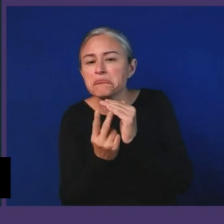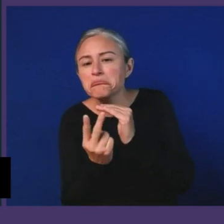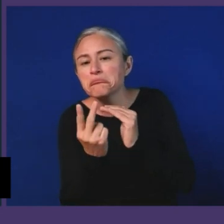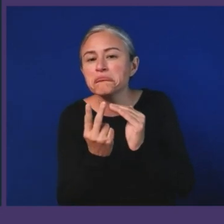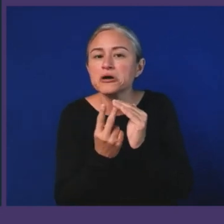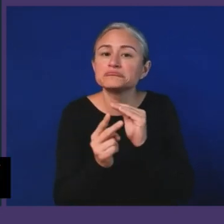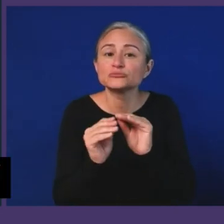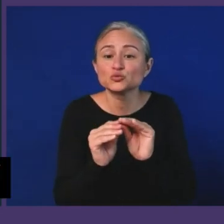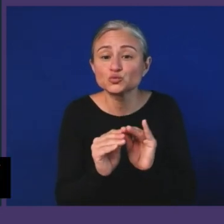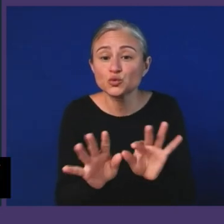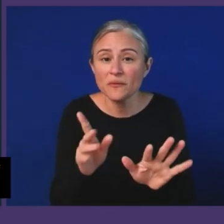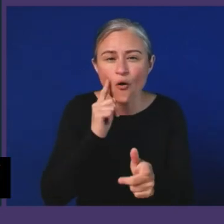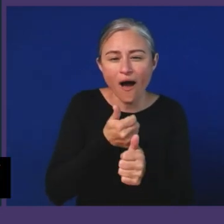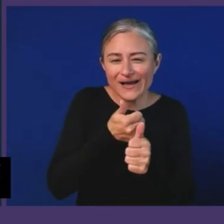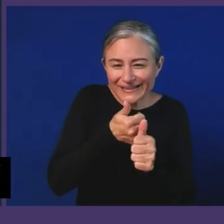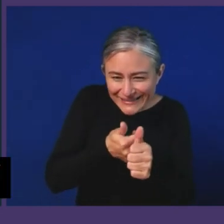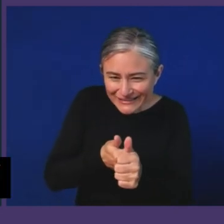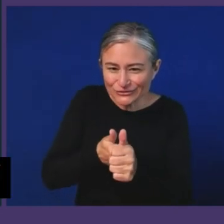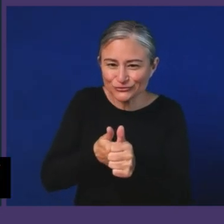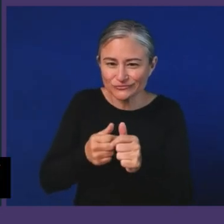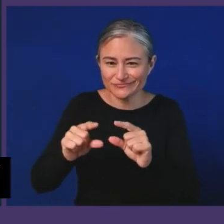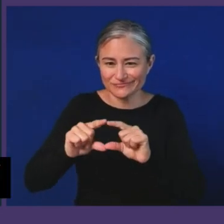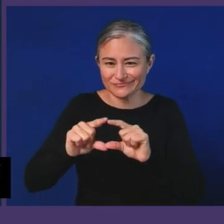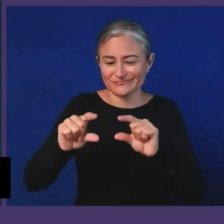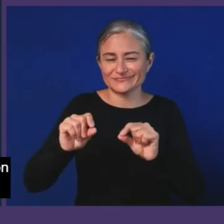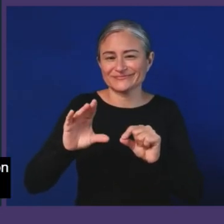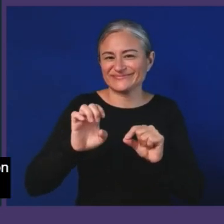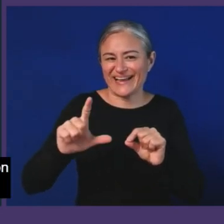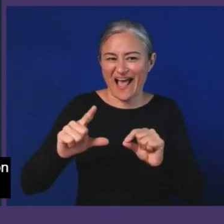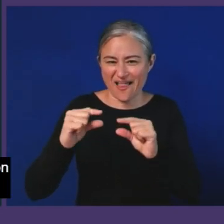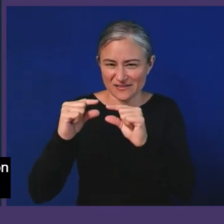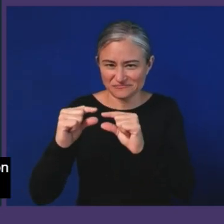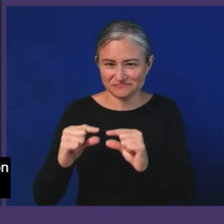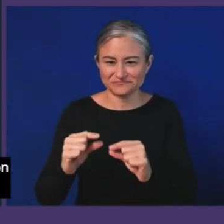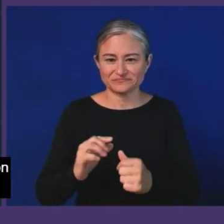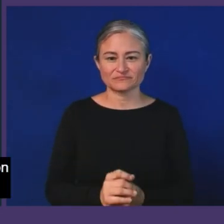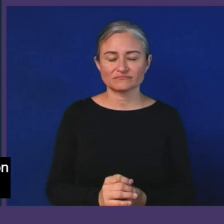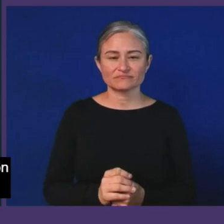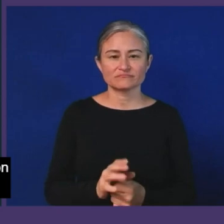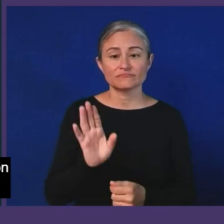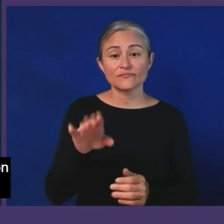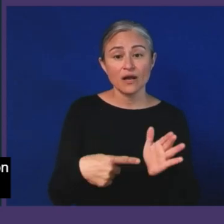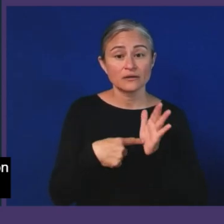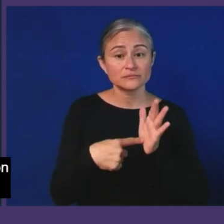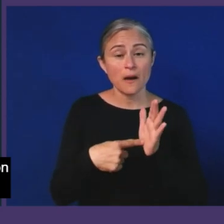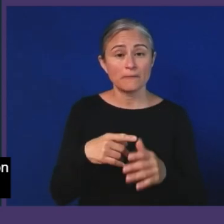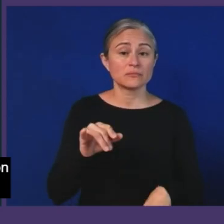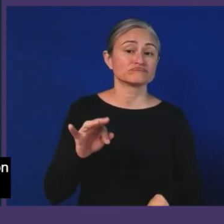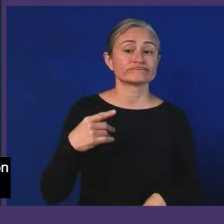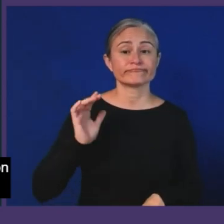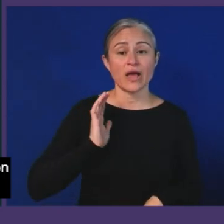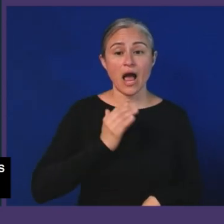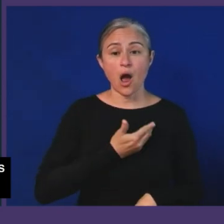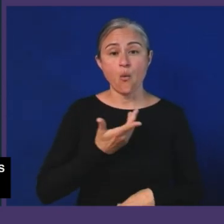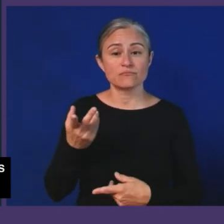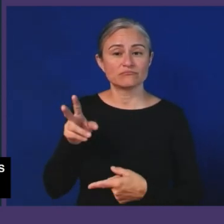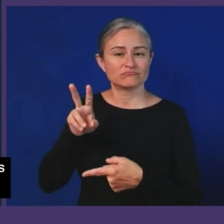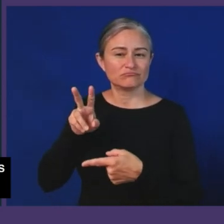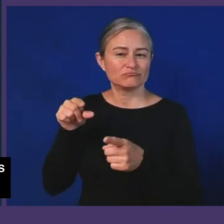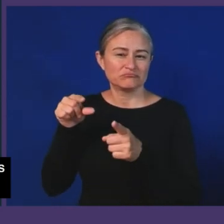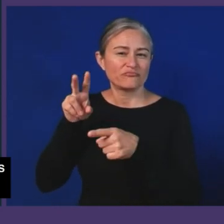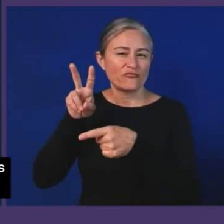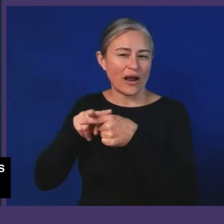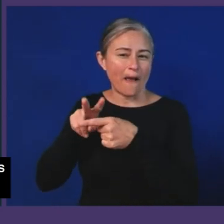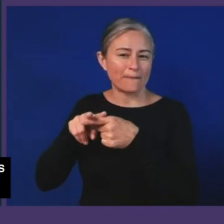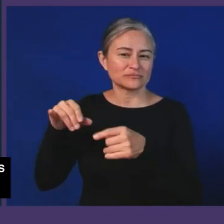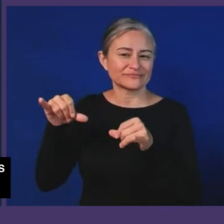size is 50,257 tokens, then we're going to have that many numbers because we need to specify a probability distribution for